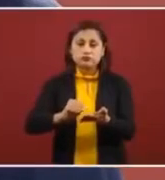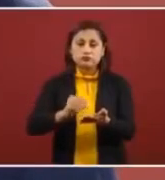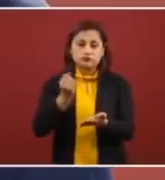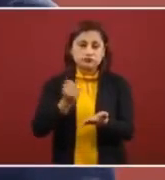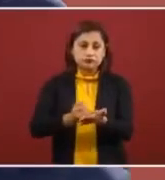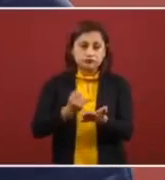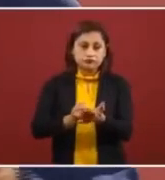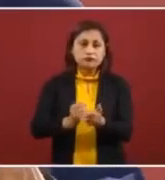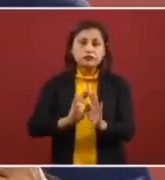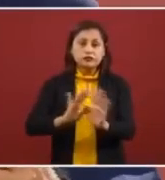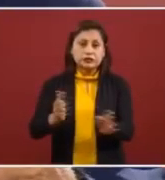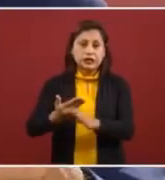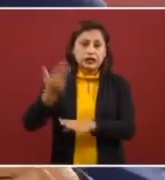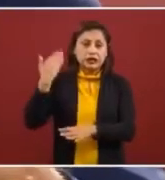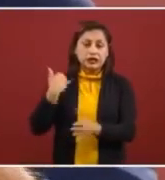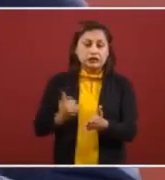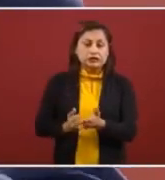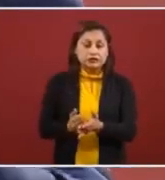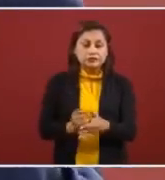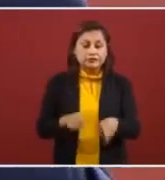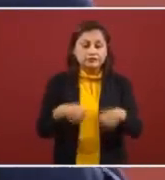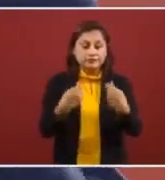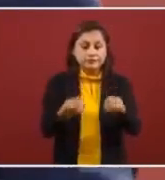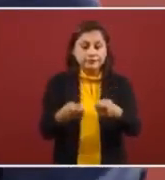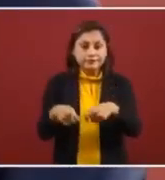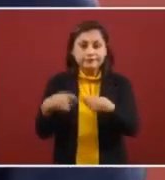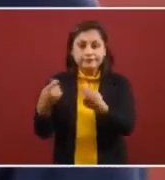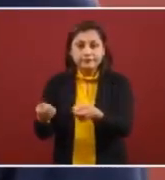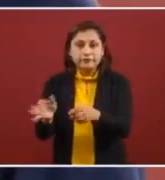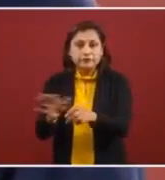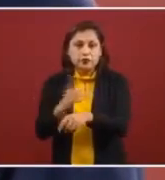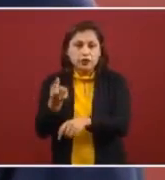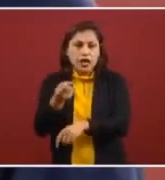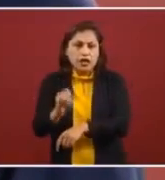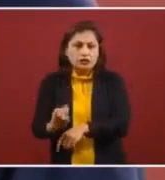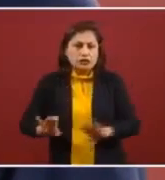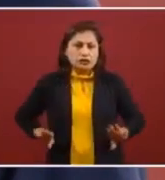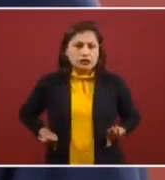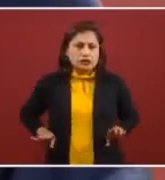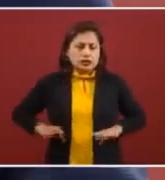condoned. Because it was the inertia.